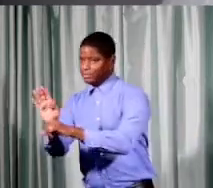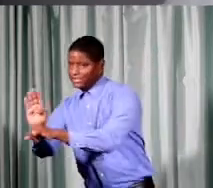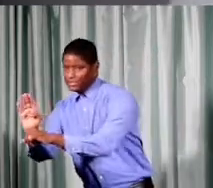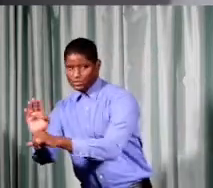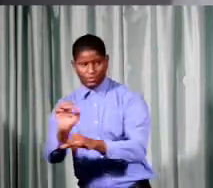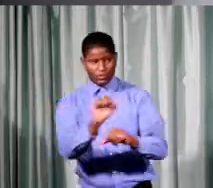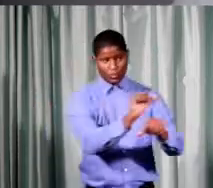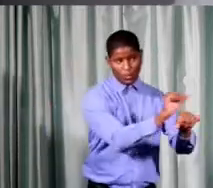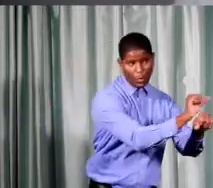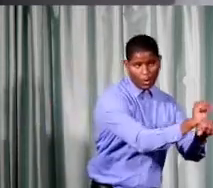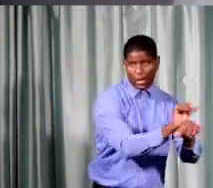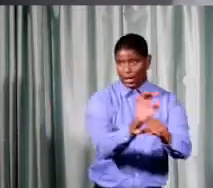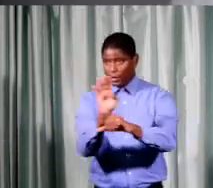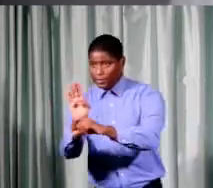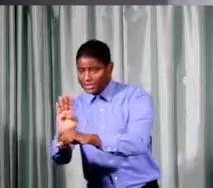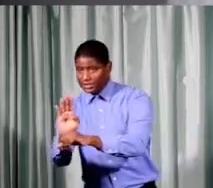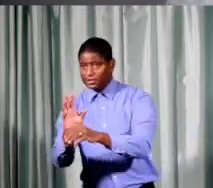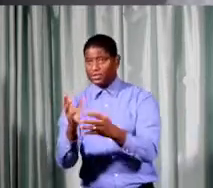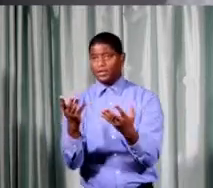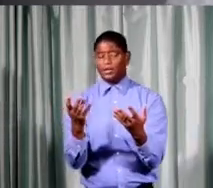Your cash inflow is your salary.